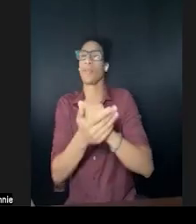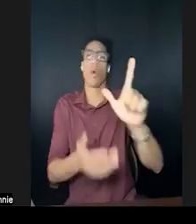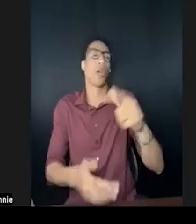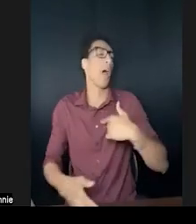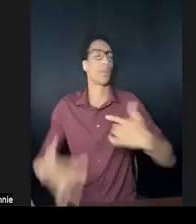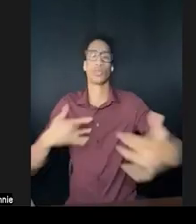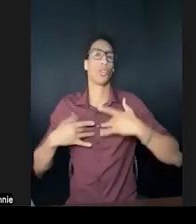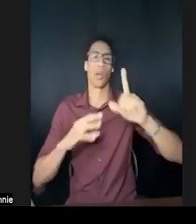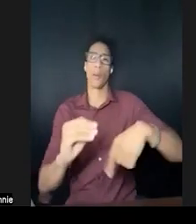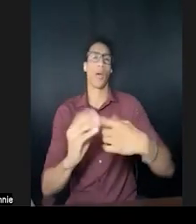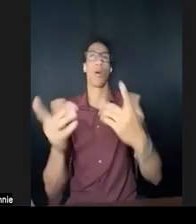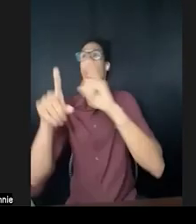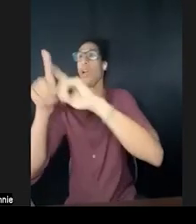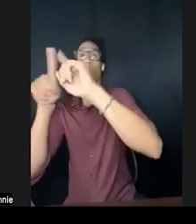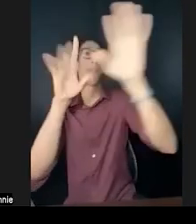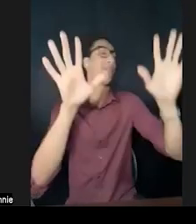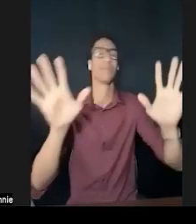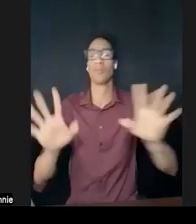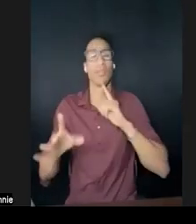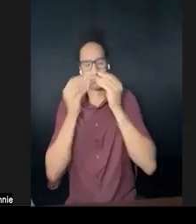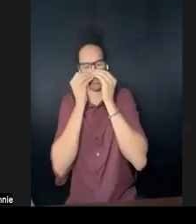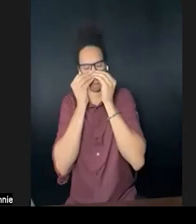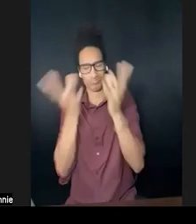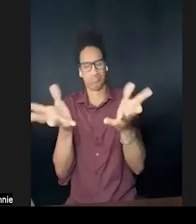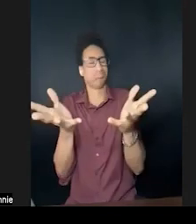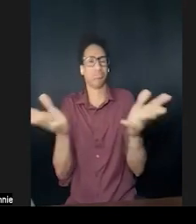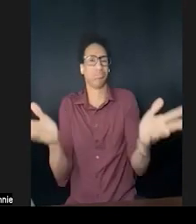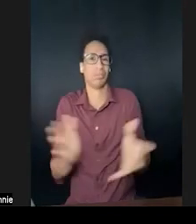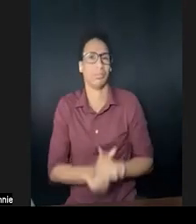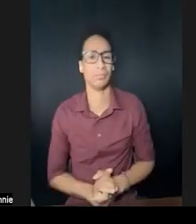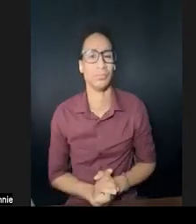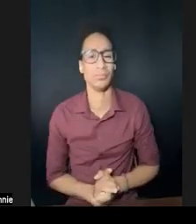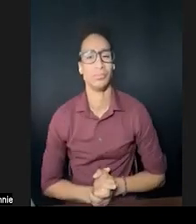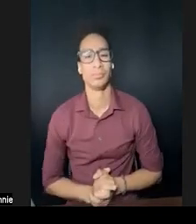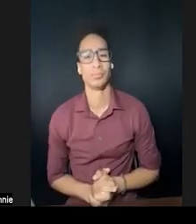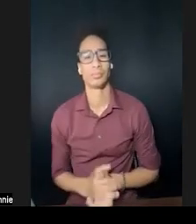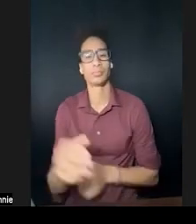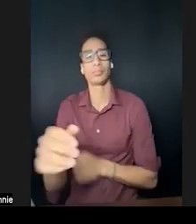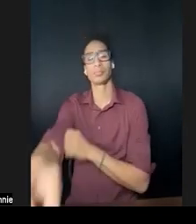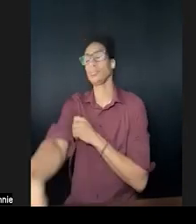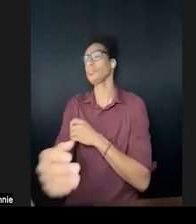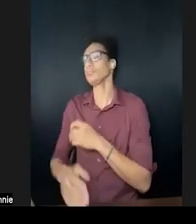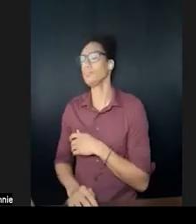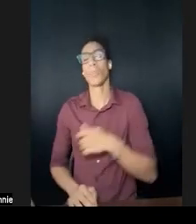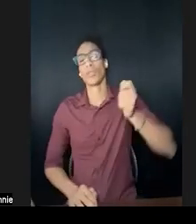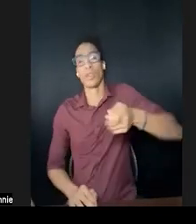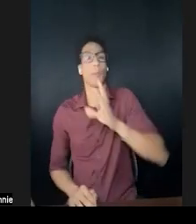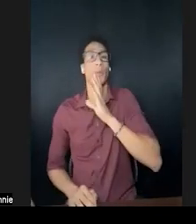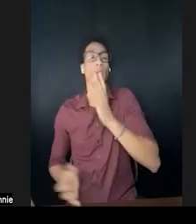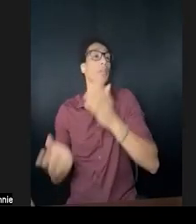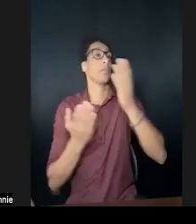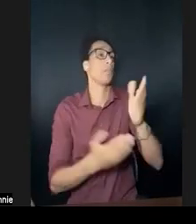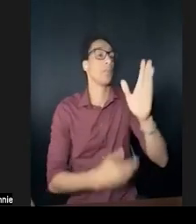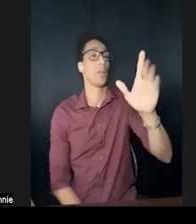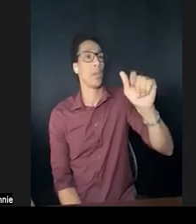Now, Lawrence, you had already spoken about your experience with parole. I don't know if there was anything else you wanted to add, because I do want